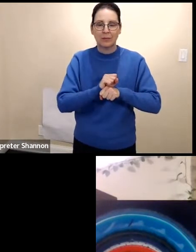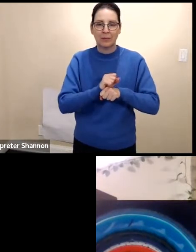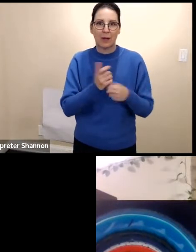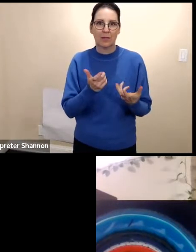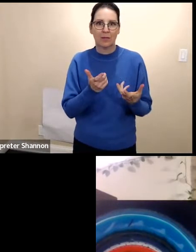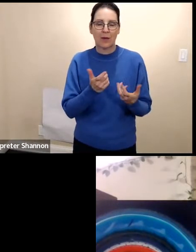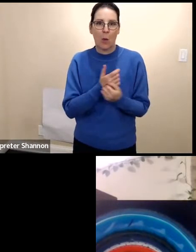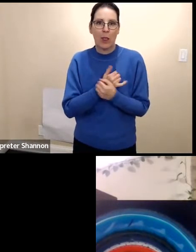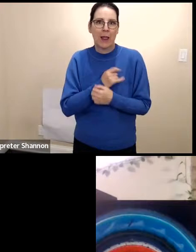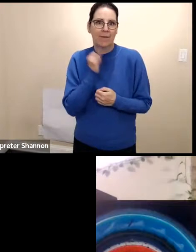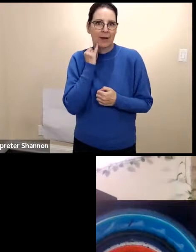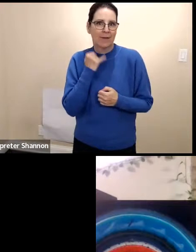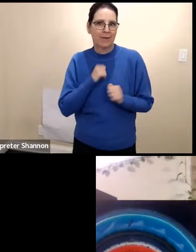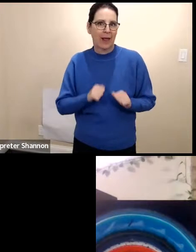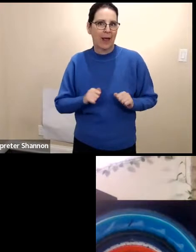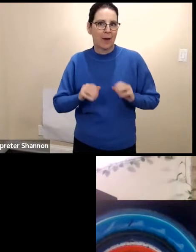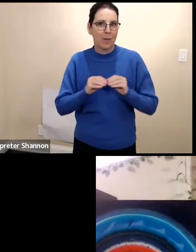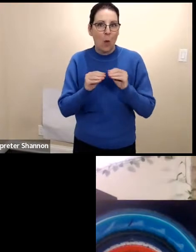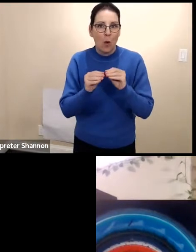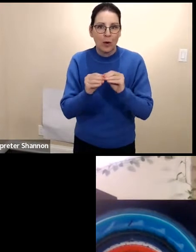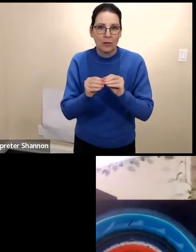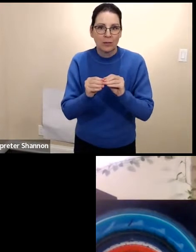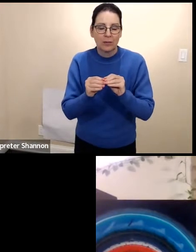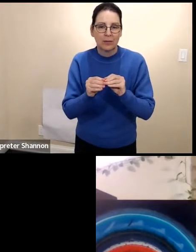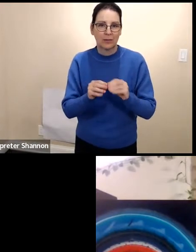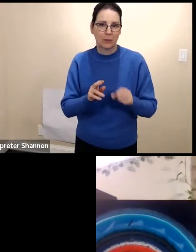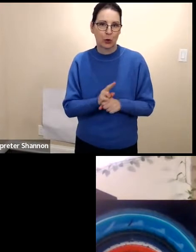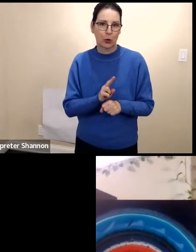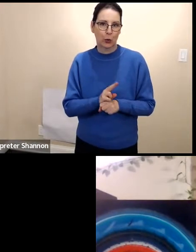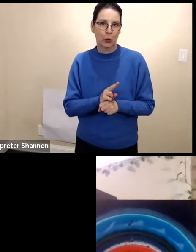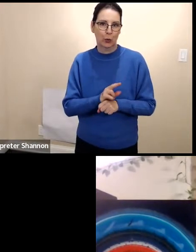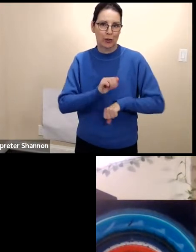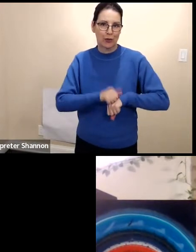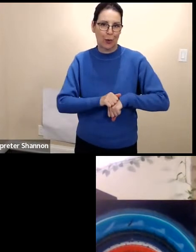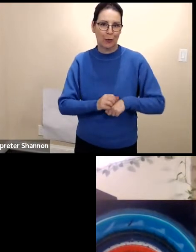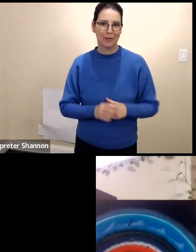more um I would love to do more work with it